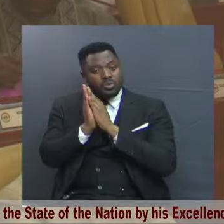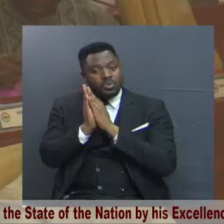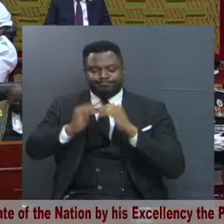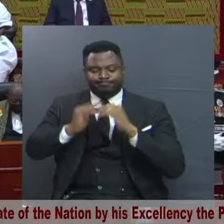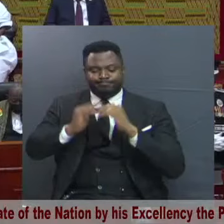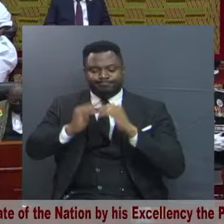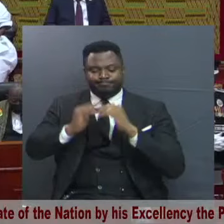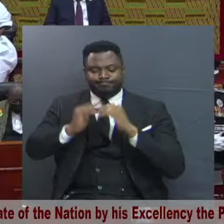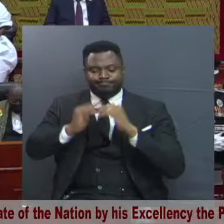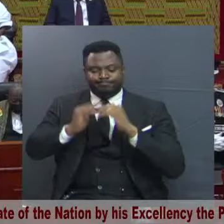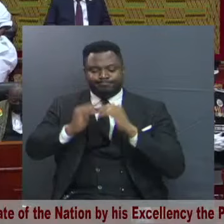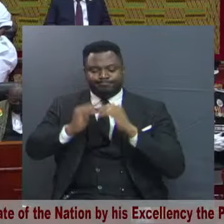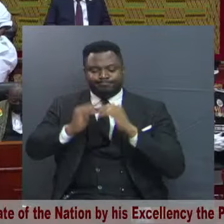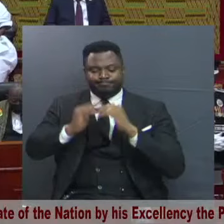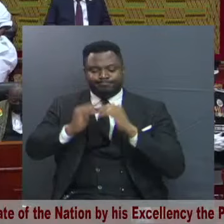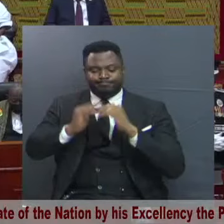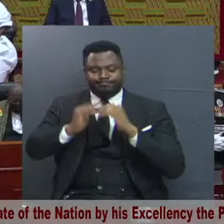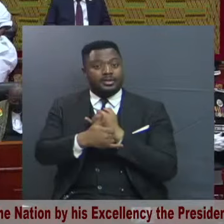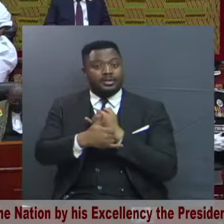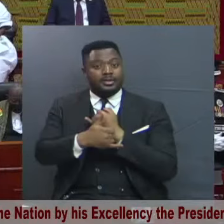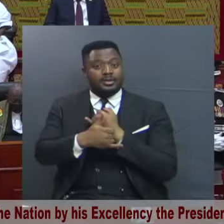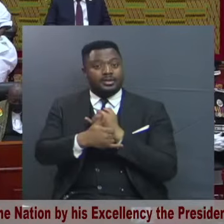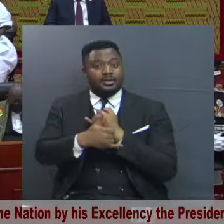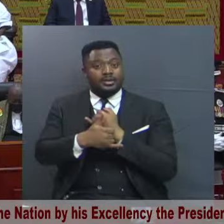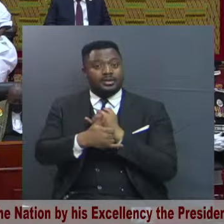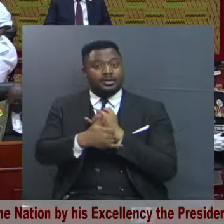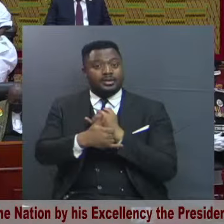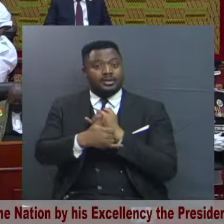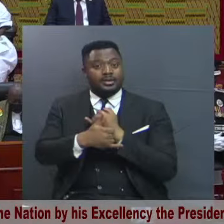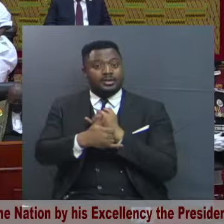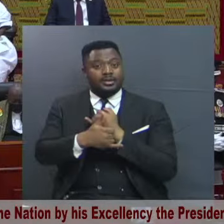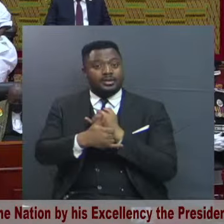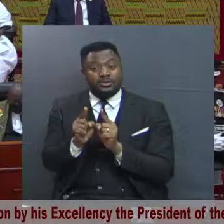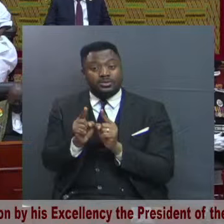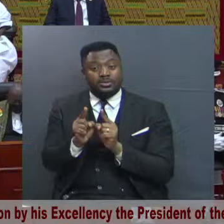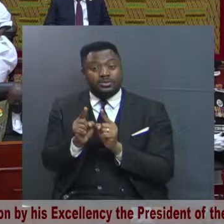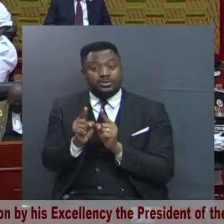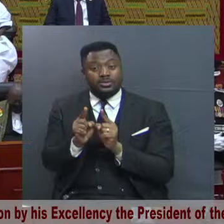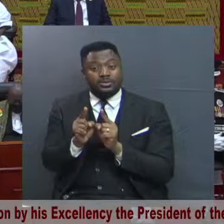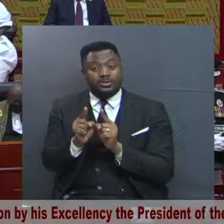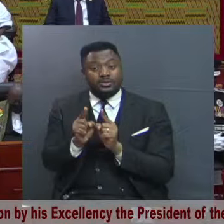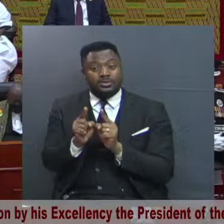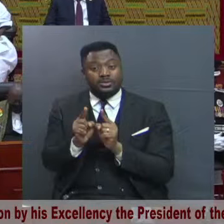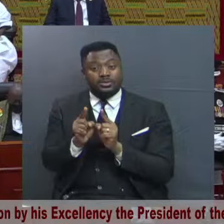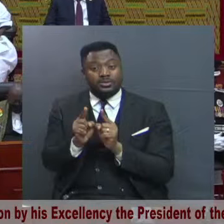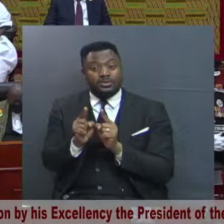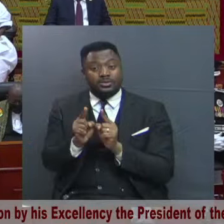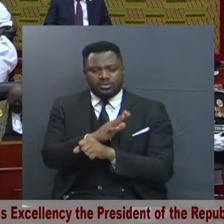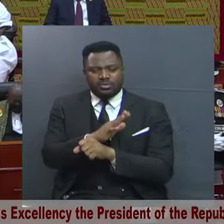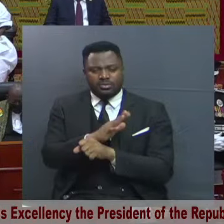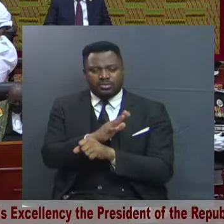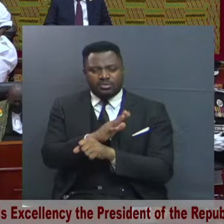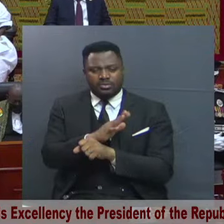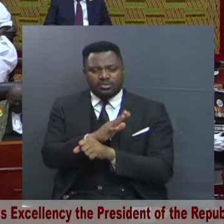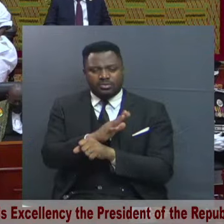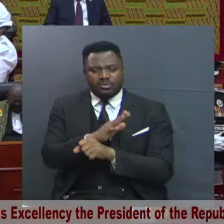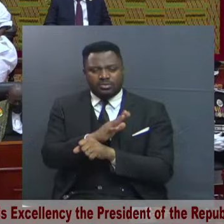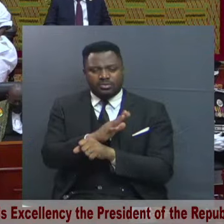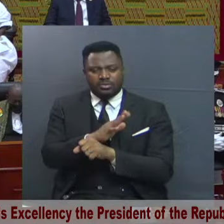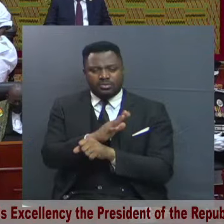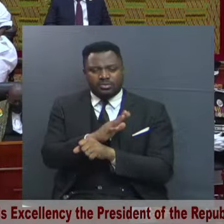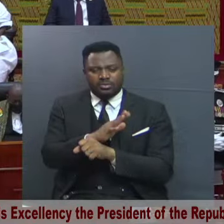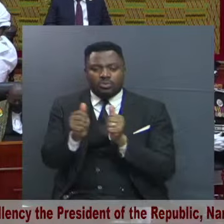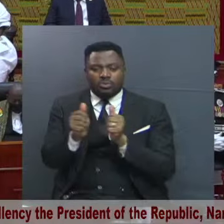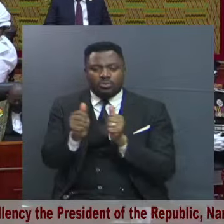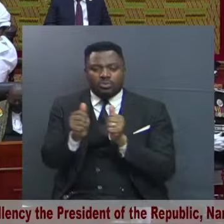for judges throughout the country further 20 fully furnished four bedroom units together with